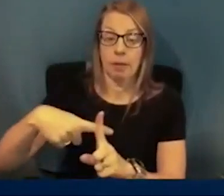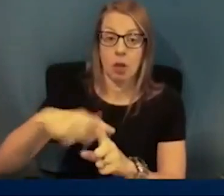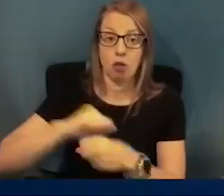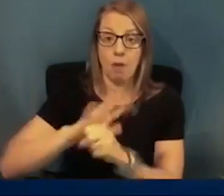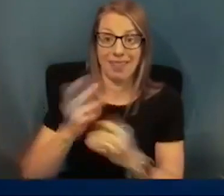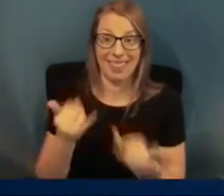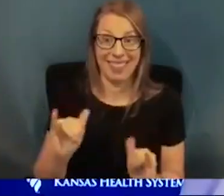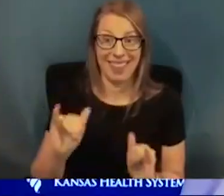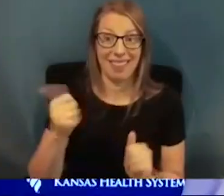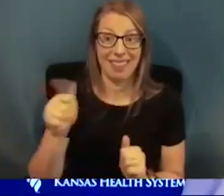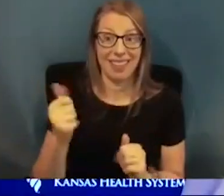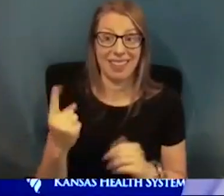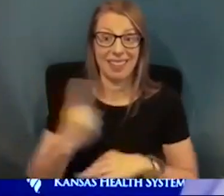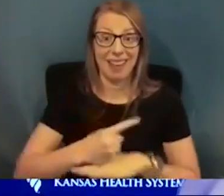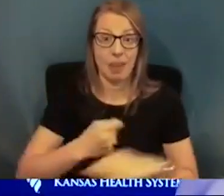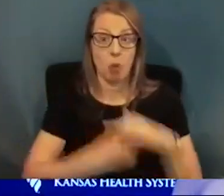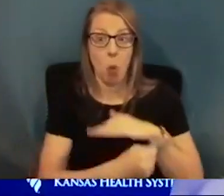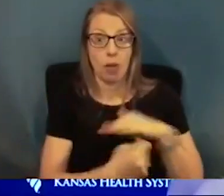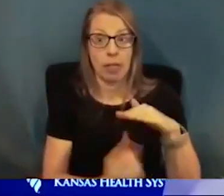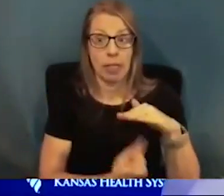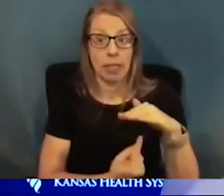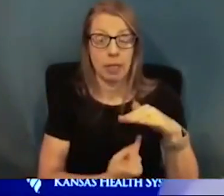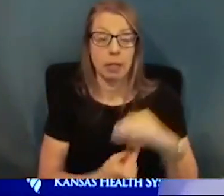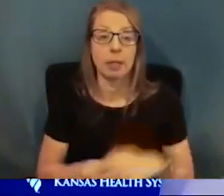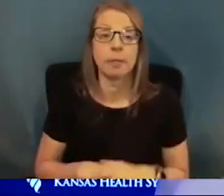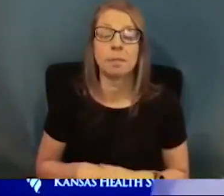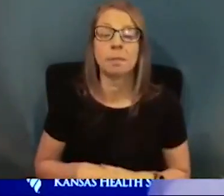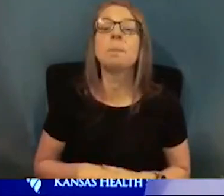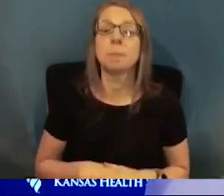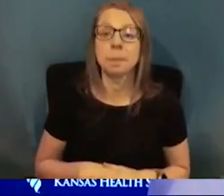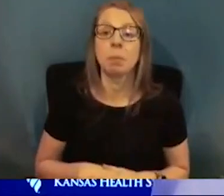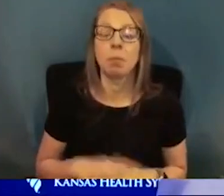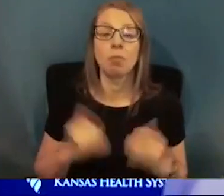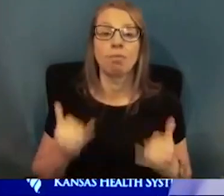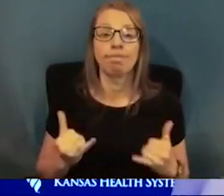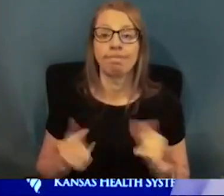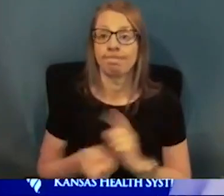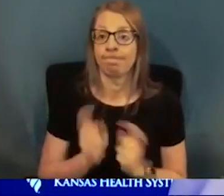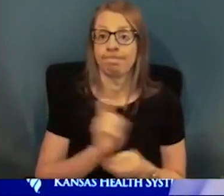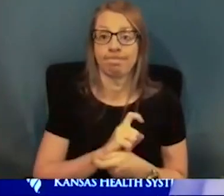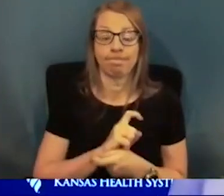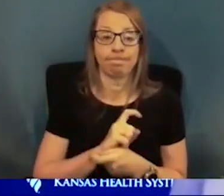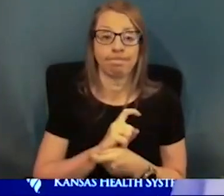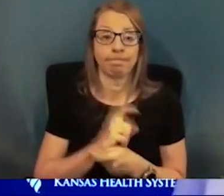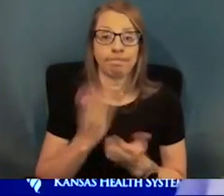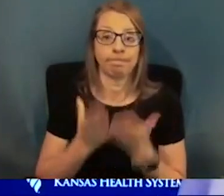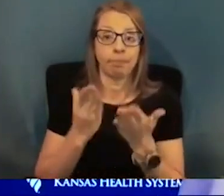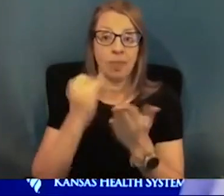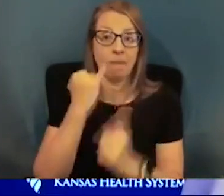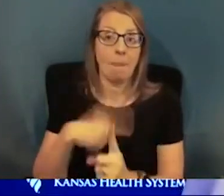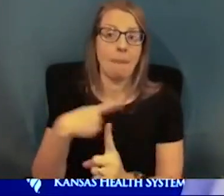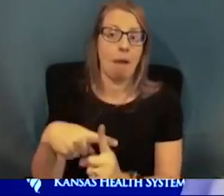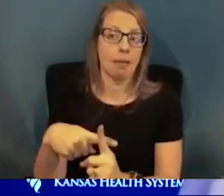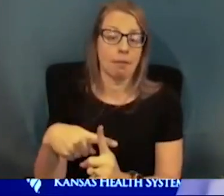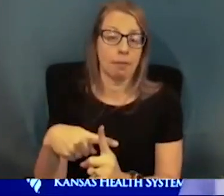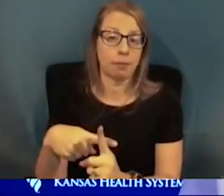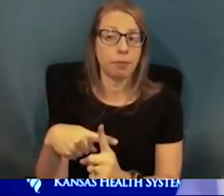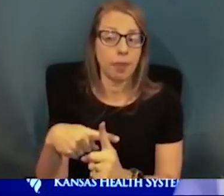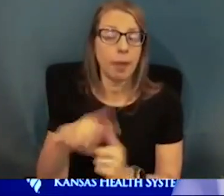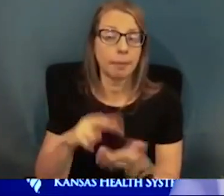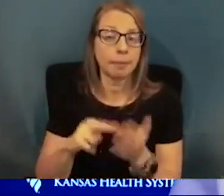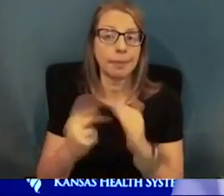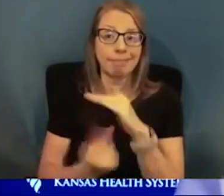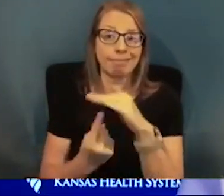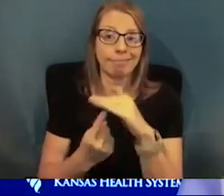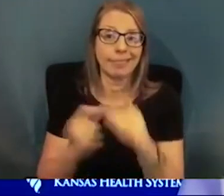quarantine? Yeah, right now there is no change in guidance. If you are positive, it still remains that 10 days of